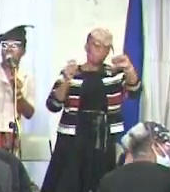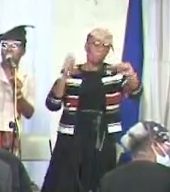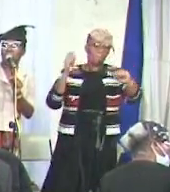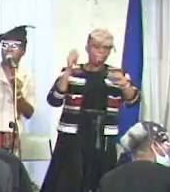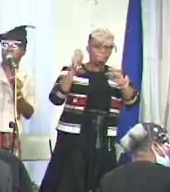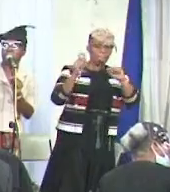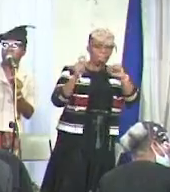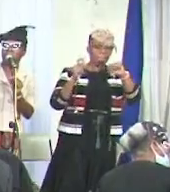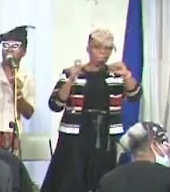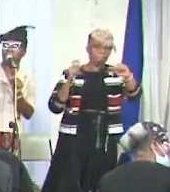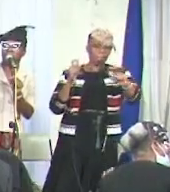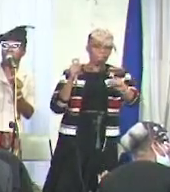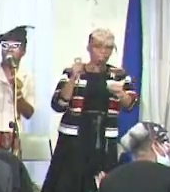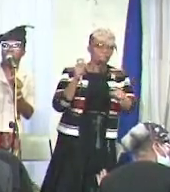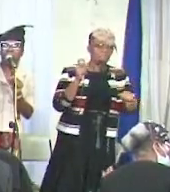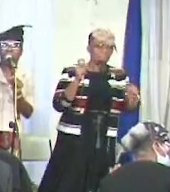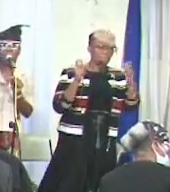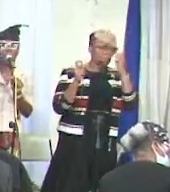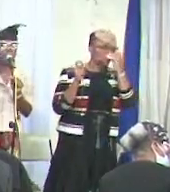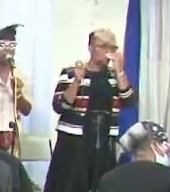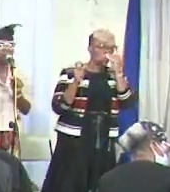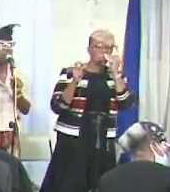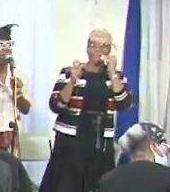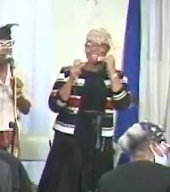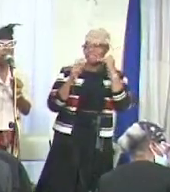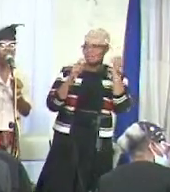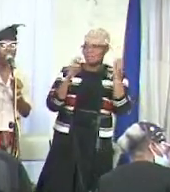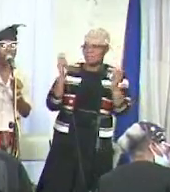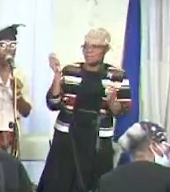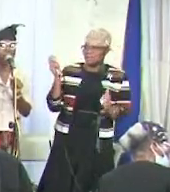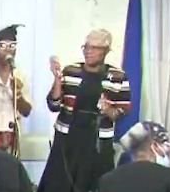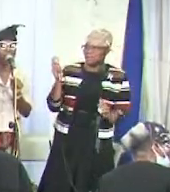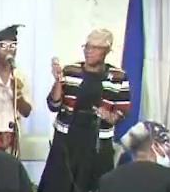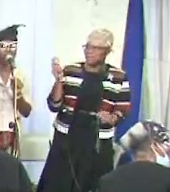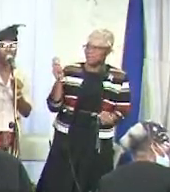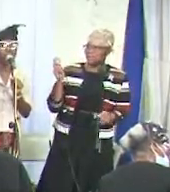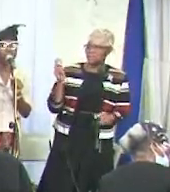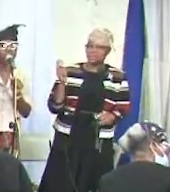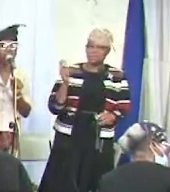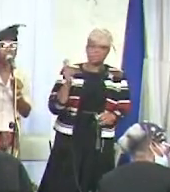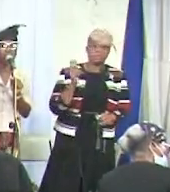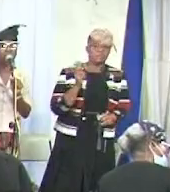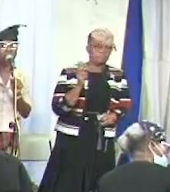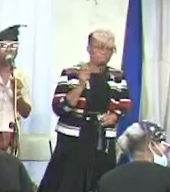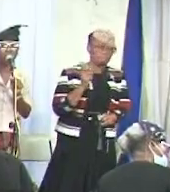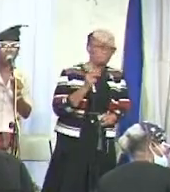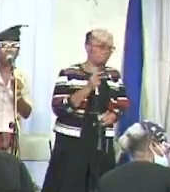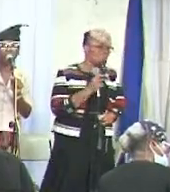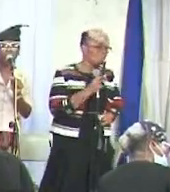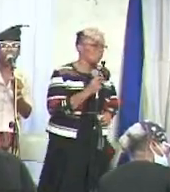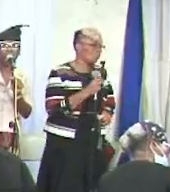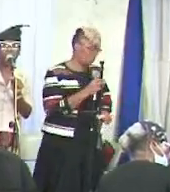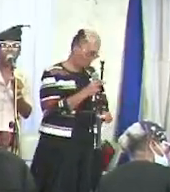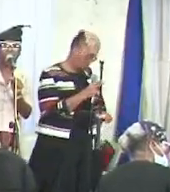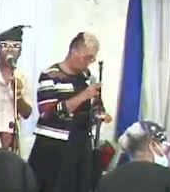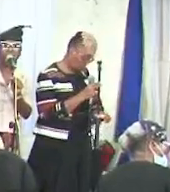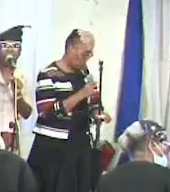I made up my mind to go God's way the rest of my life. I made up my mind to go God's way the rest of my life. I made up my mind. I made up my mind to go God's way the rest of